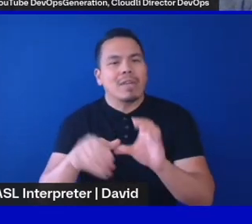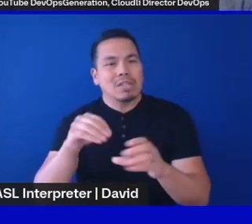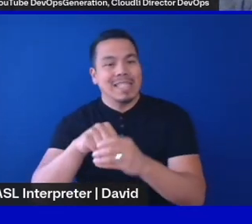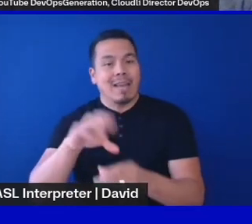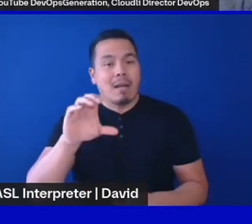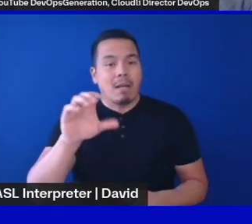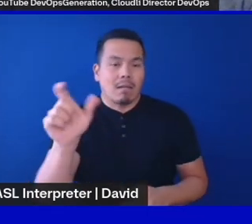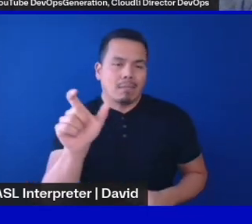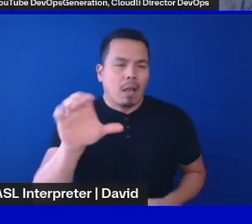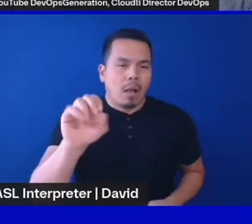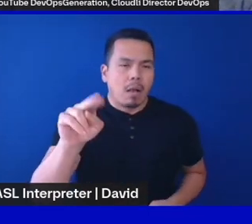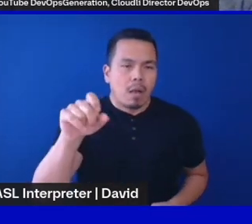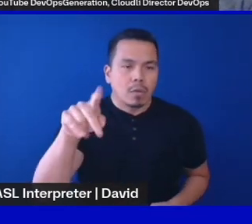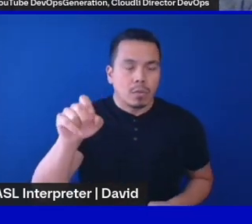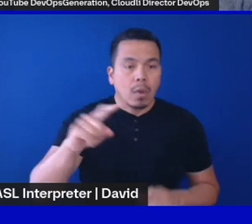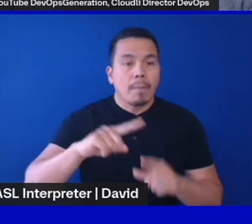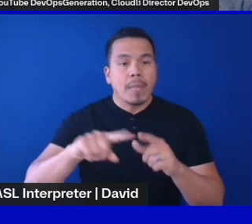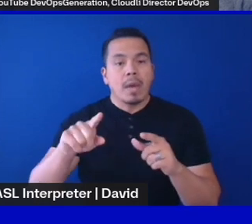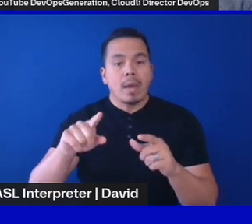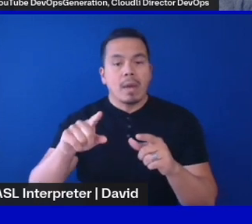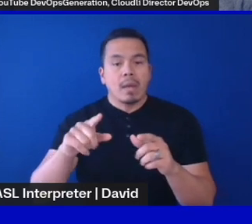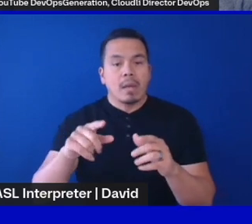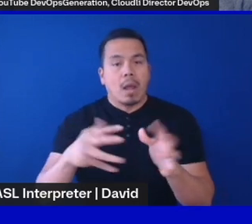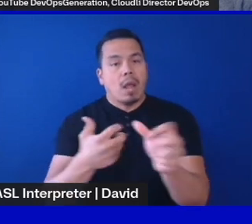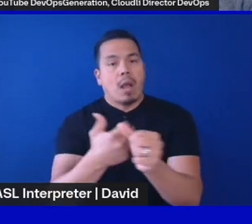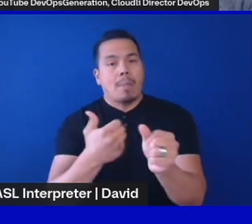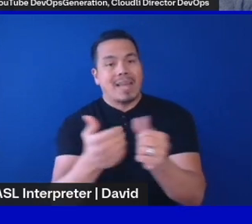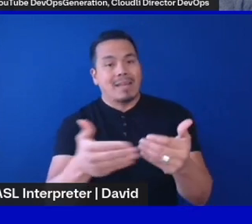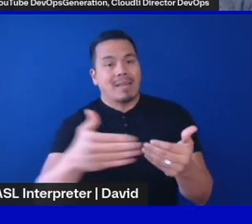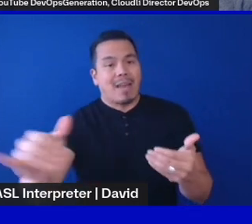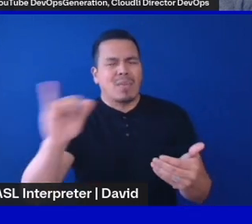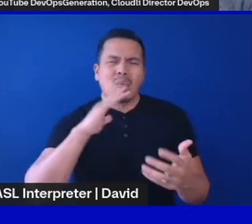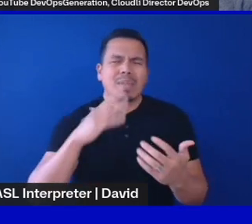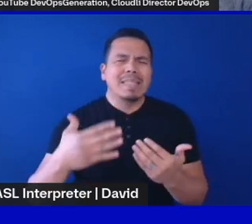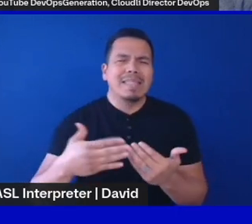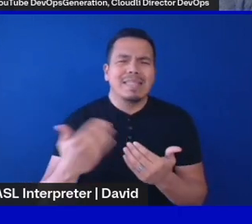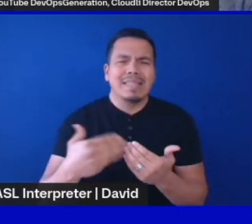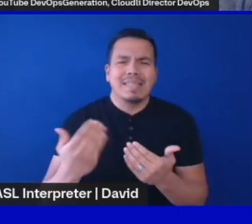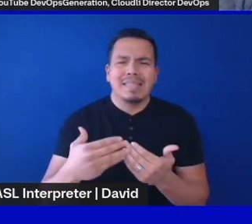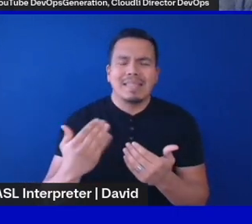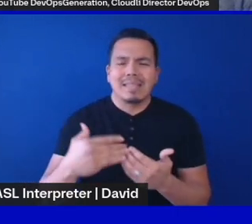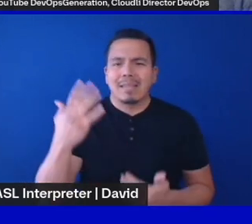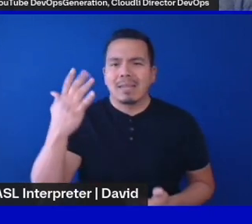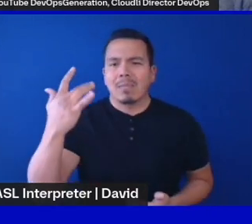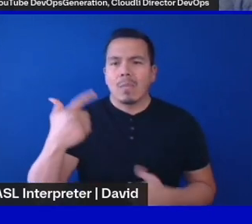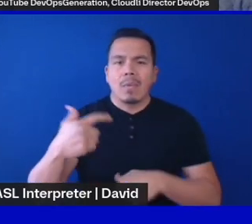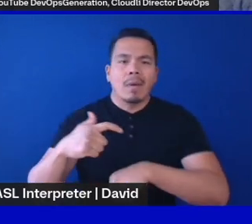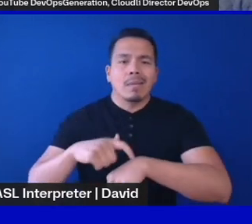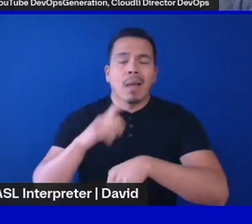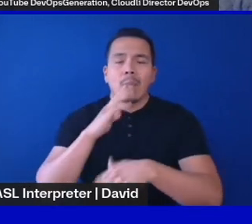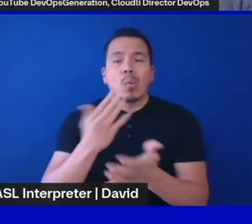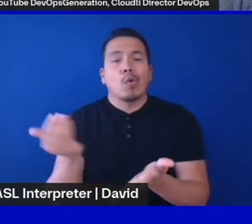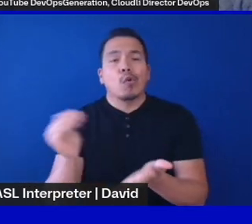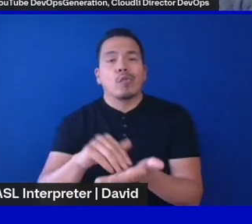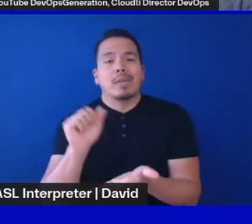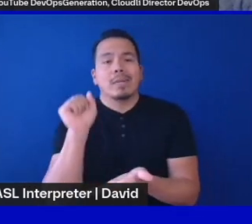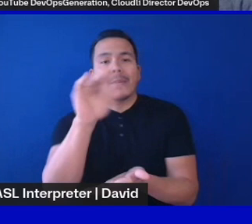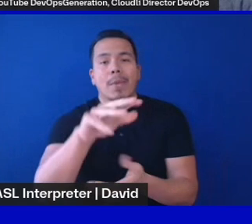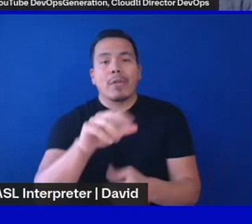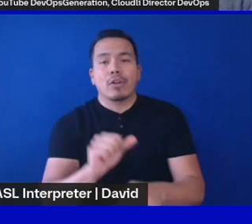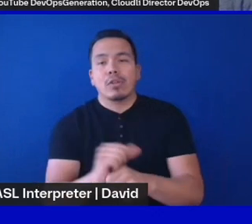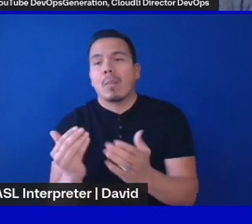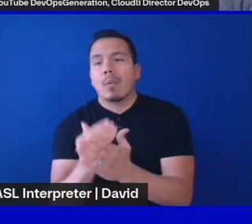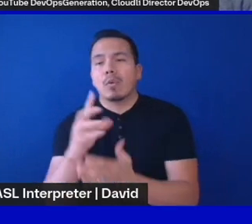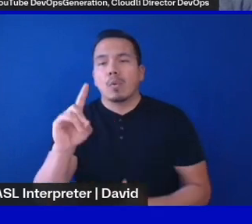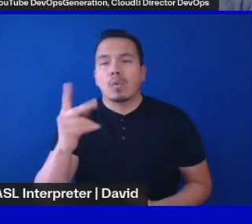deployed, updates to that service are going to be very easy generally, because most of the time you'll just be resubmitting the job with maybe a new Docker image